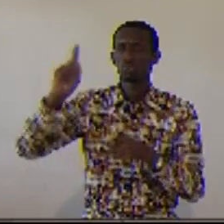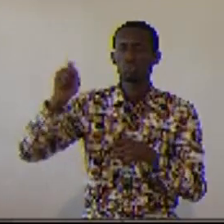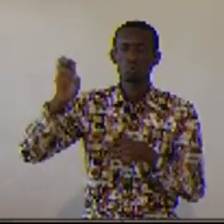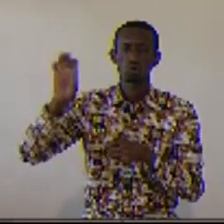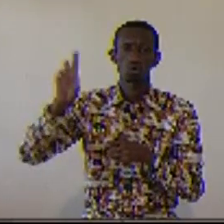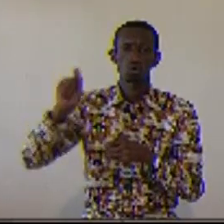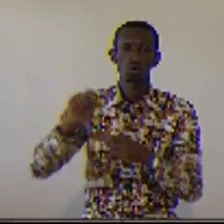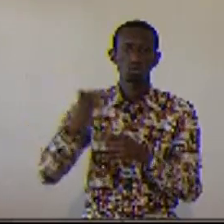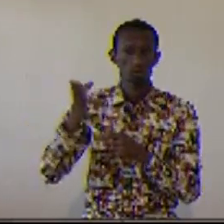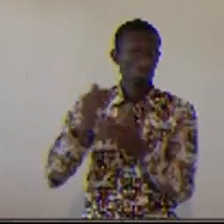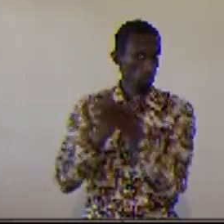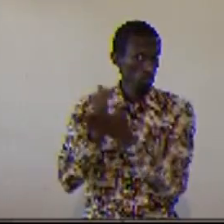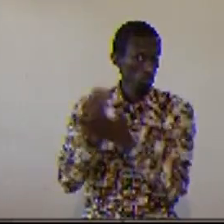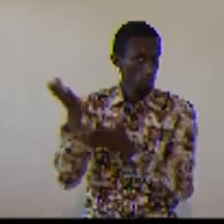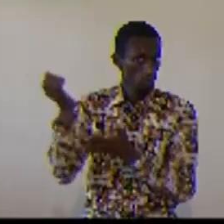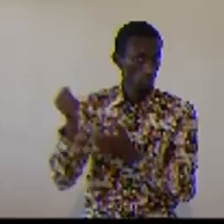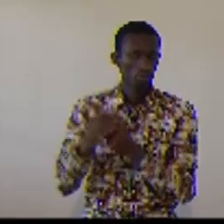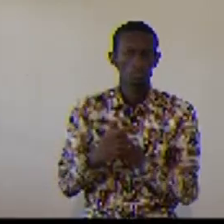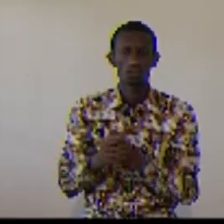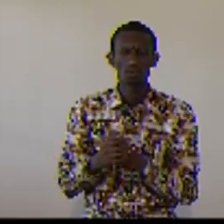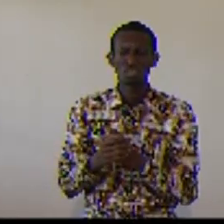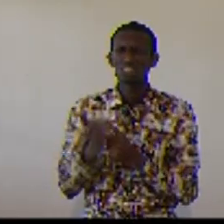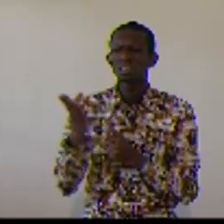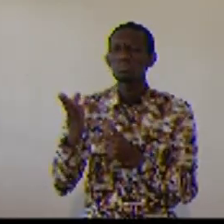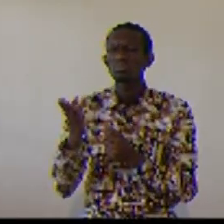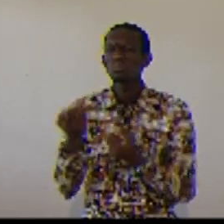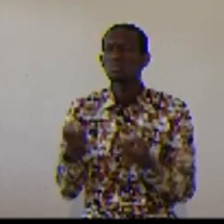phenoxide. So what happens here? What makes this phenol